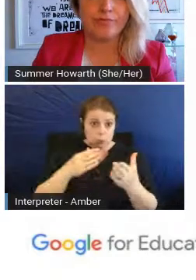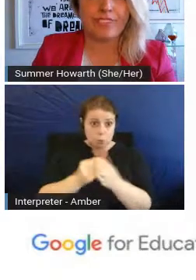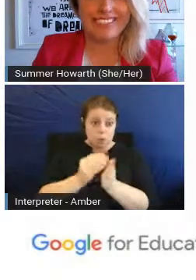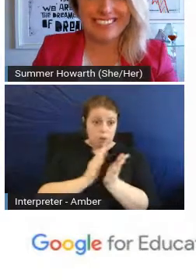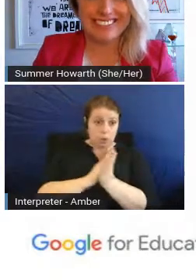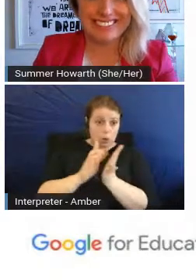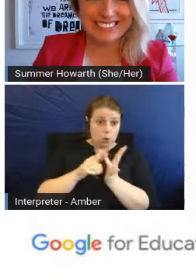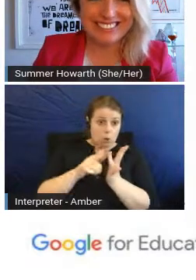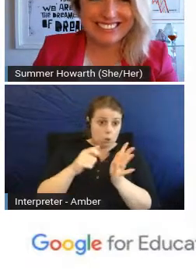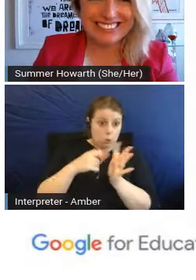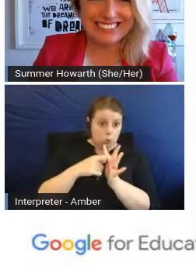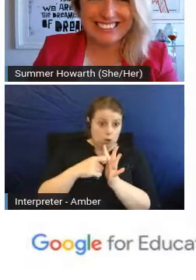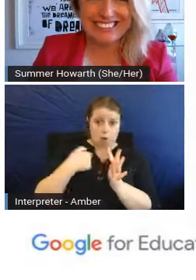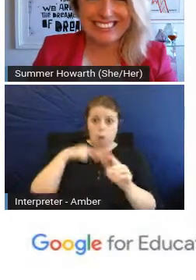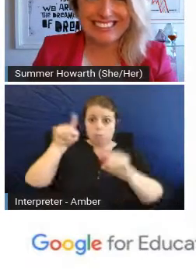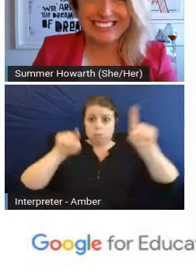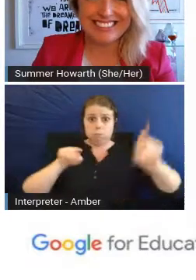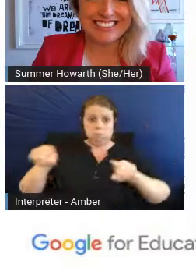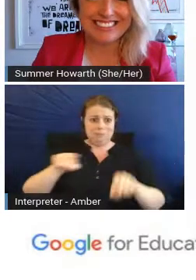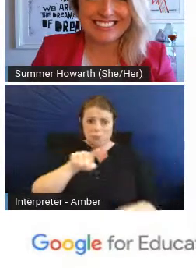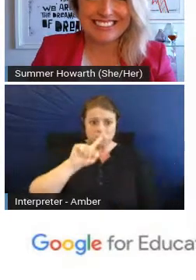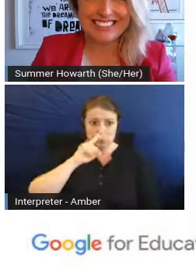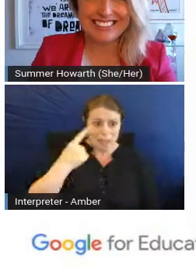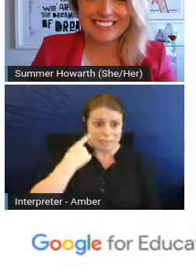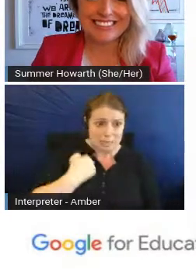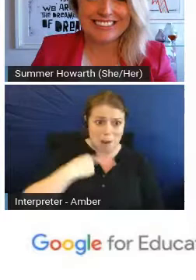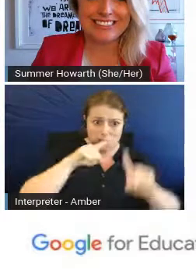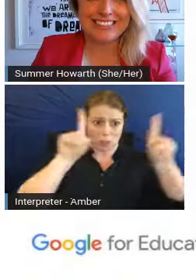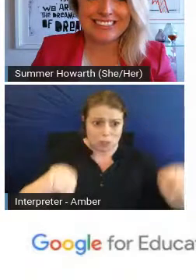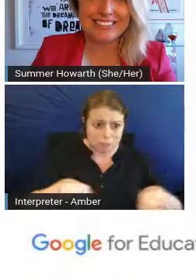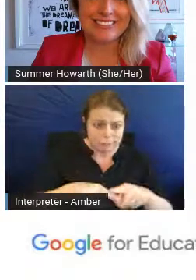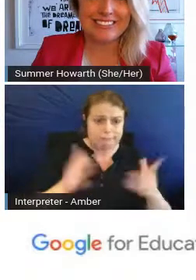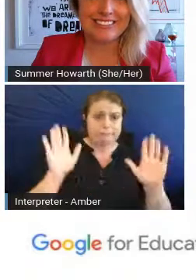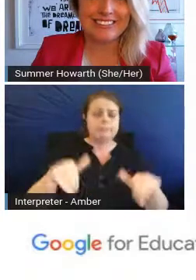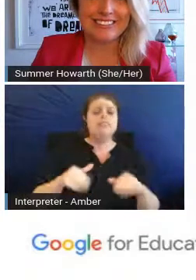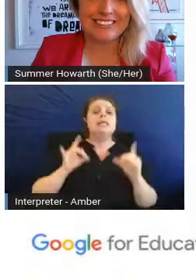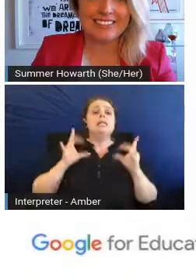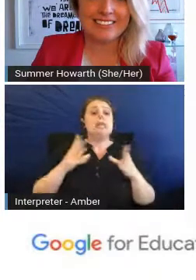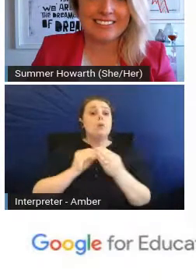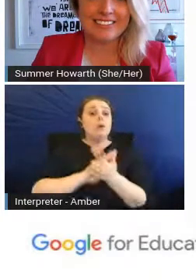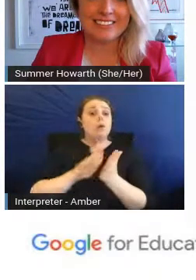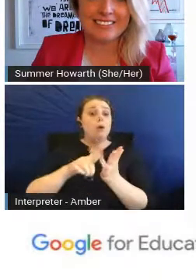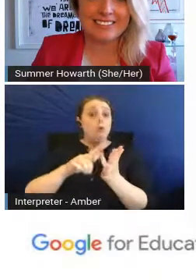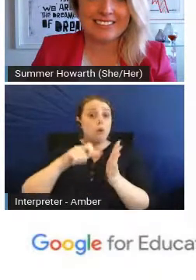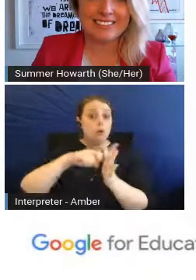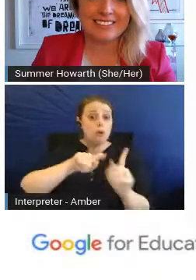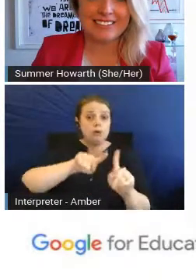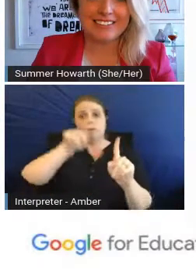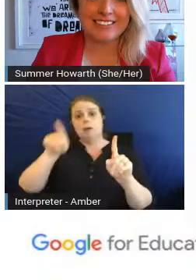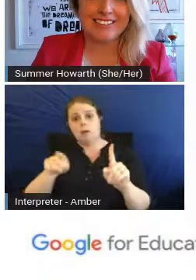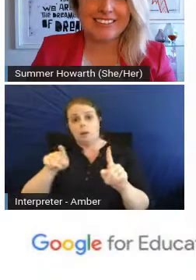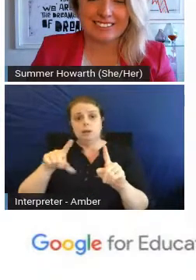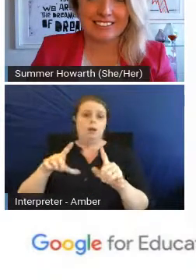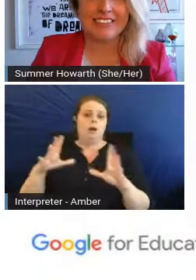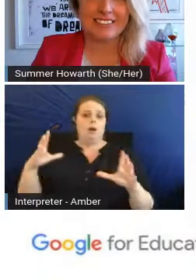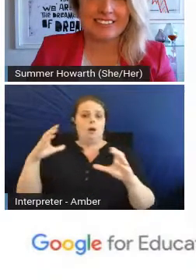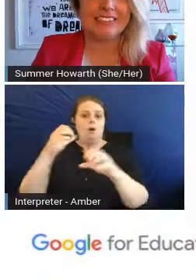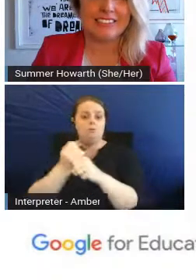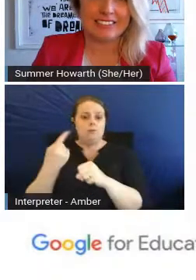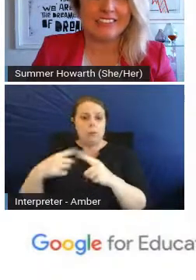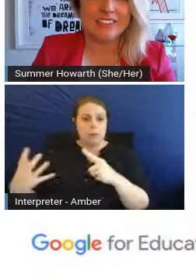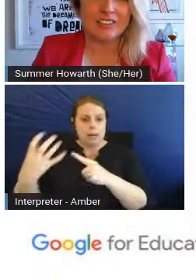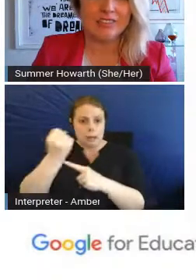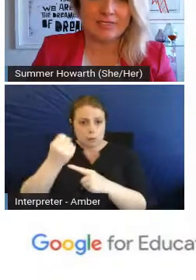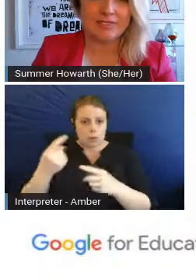but anyway. Starts with a hook. Then goes to an overview, then has some input, then has some construct, then has some